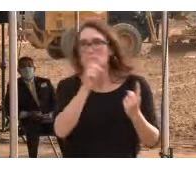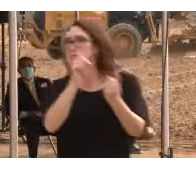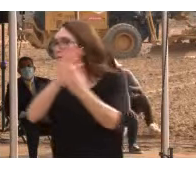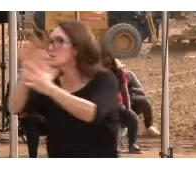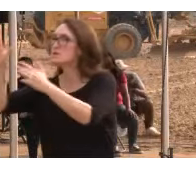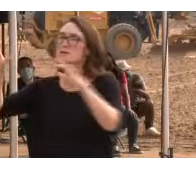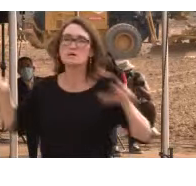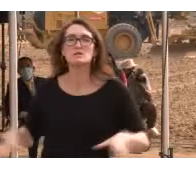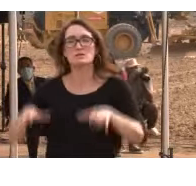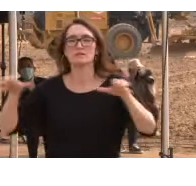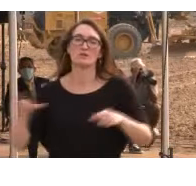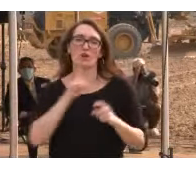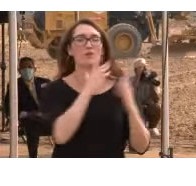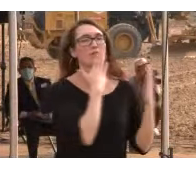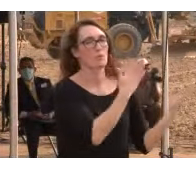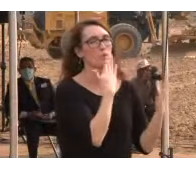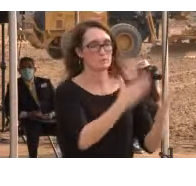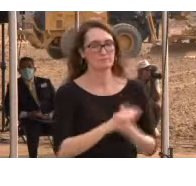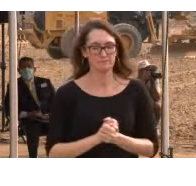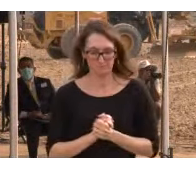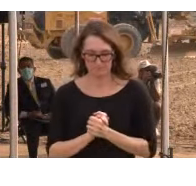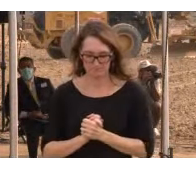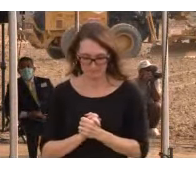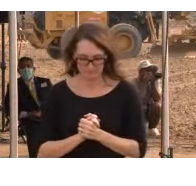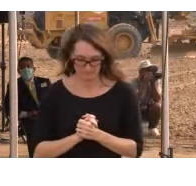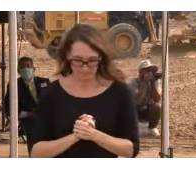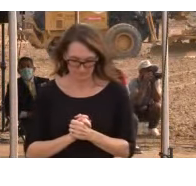all of this happen. Thank you.